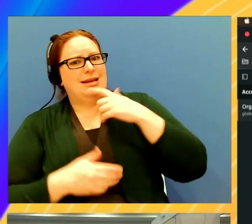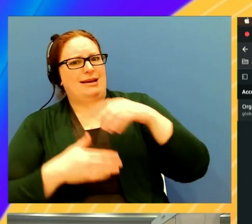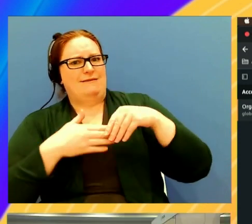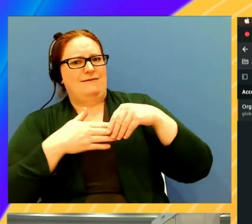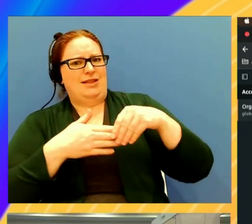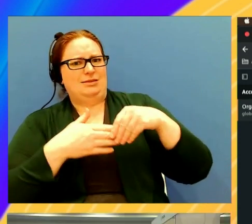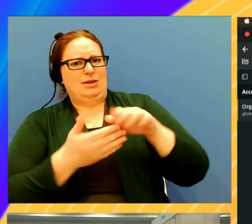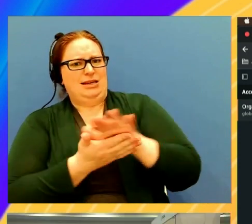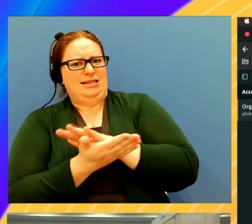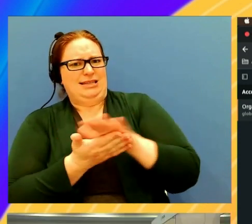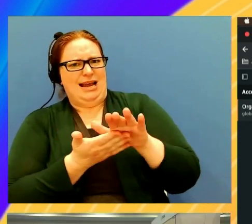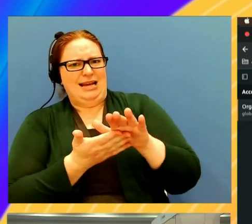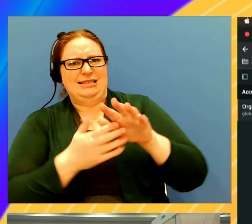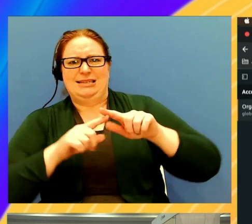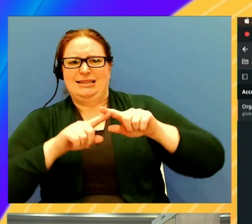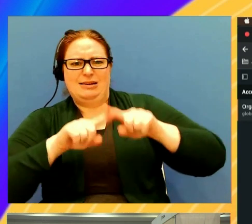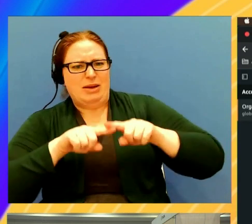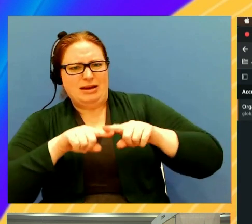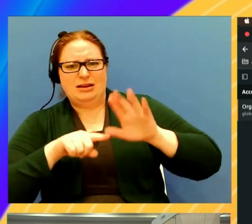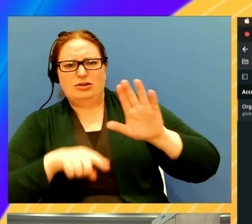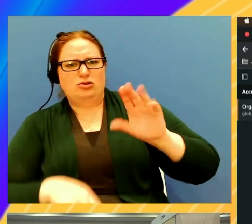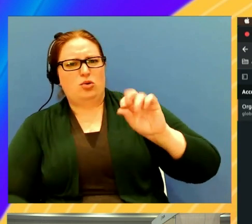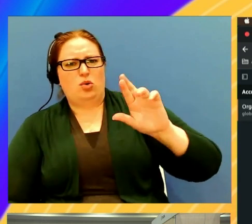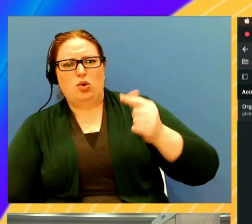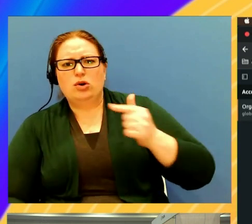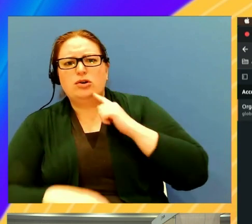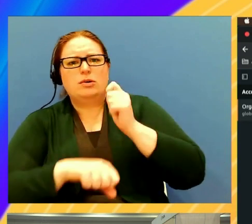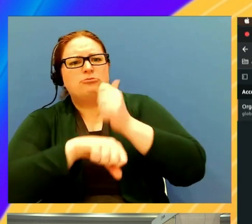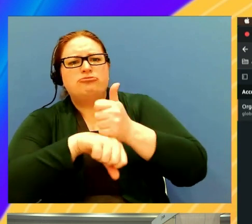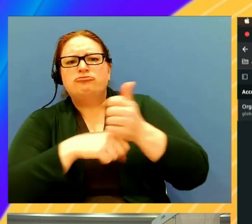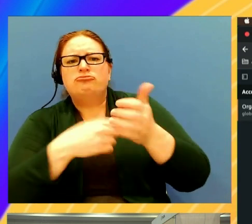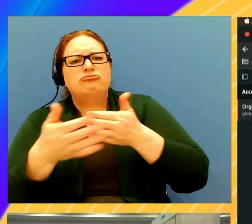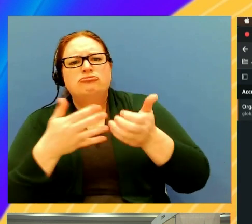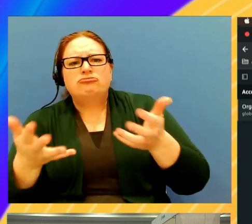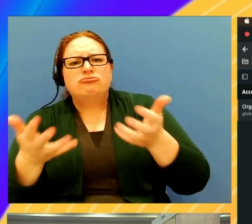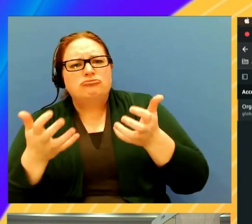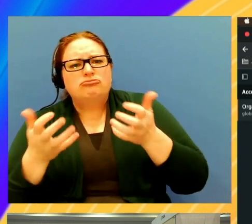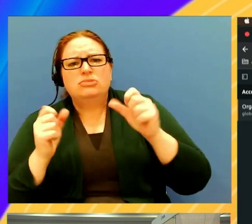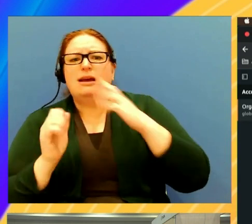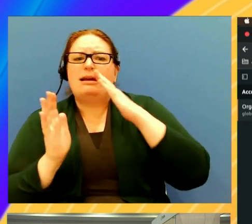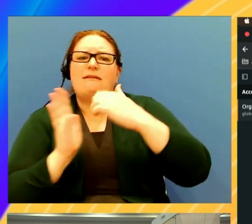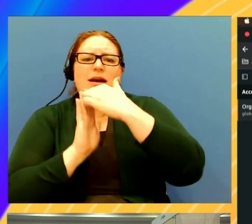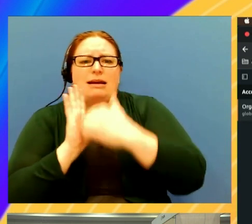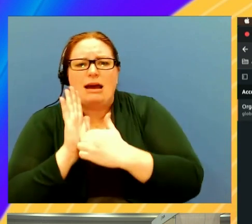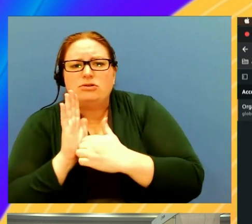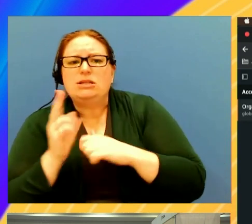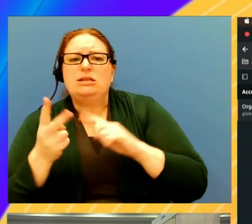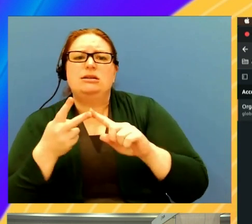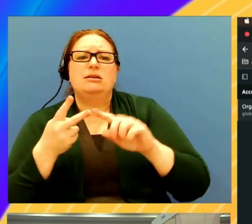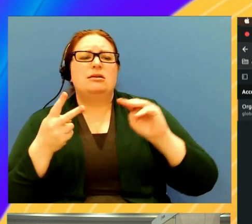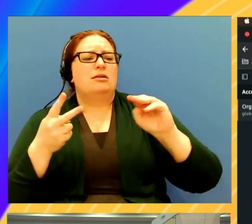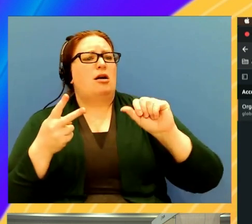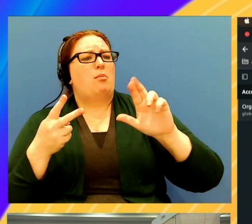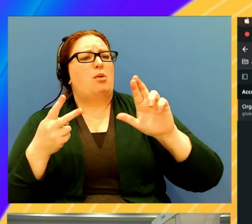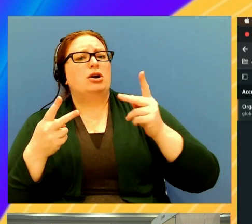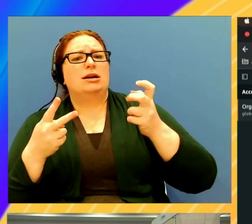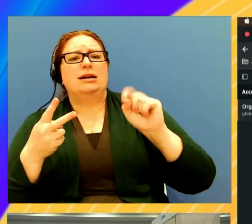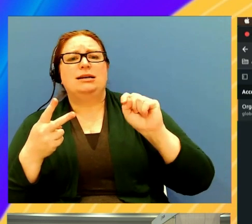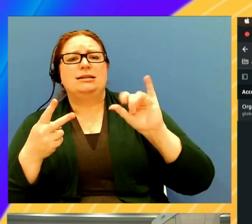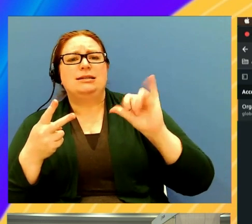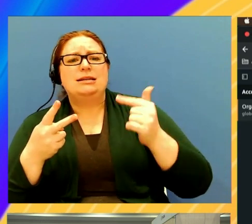where, depending on your organization, you can set these up how you want. You can have accounting, marketing OUs, or you can